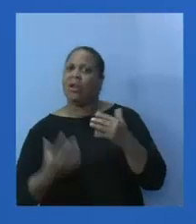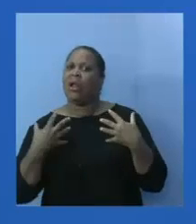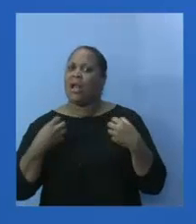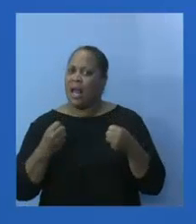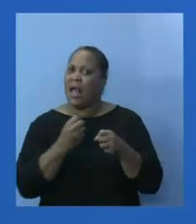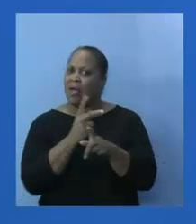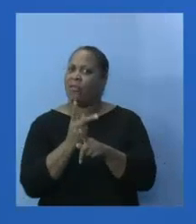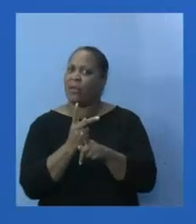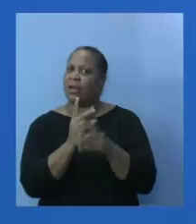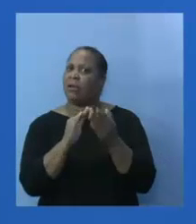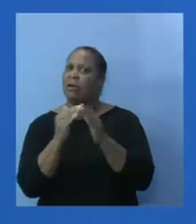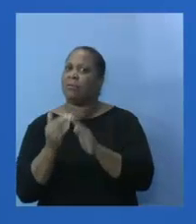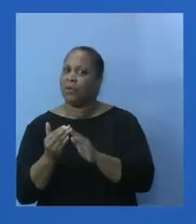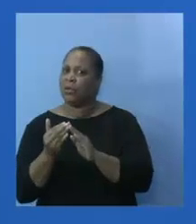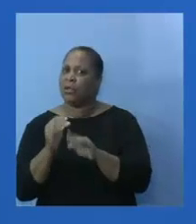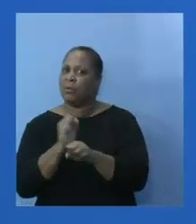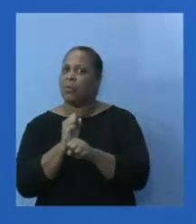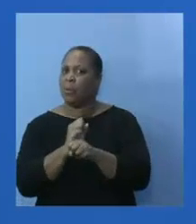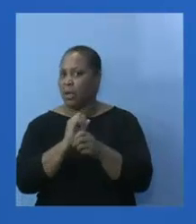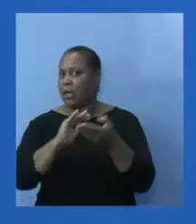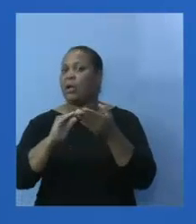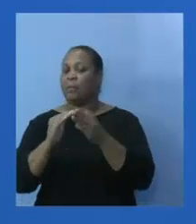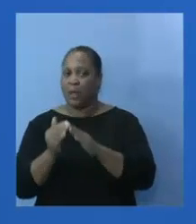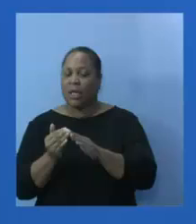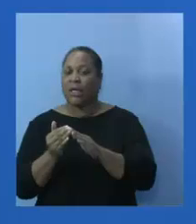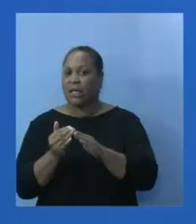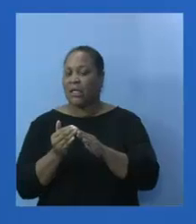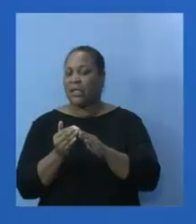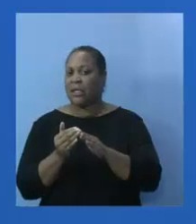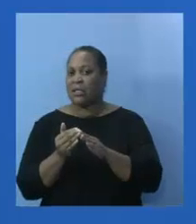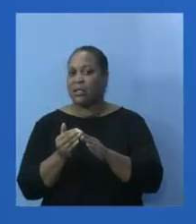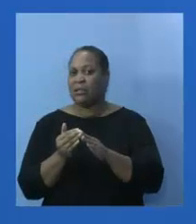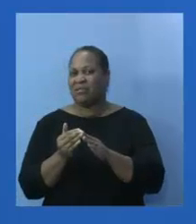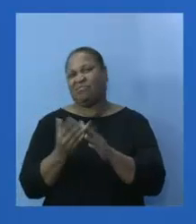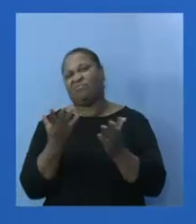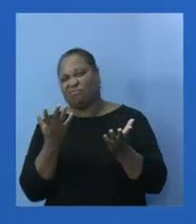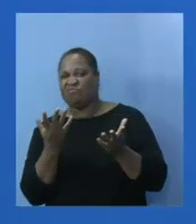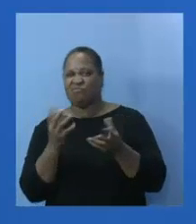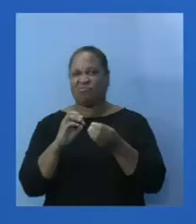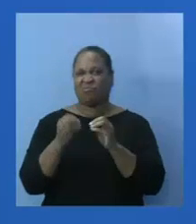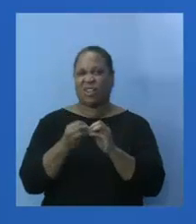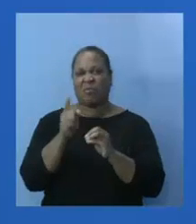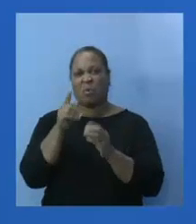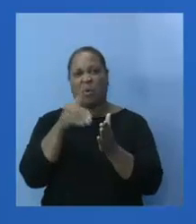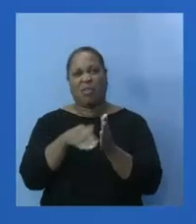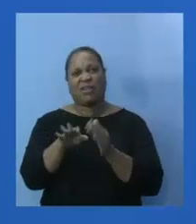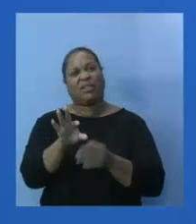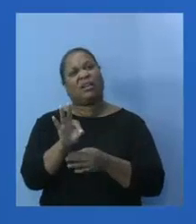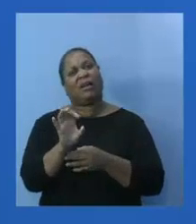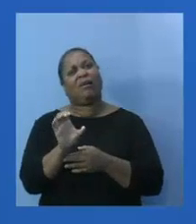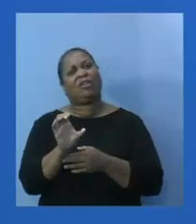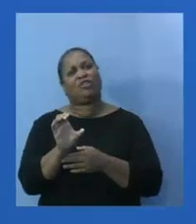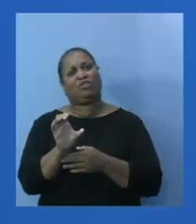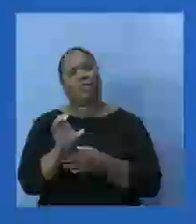healthcare community, working community. So we had a figure given that there's 1,900